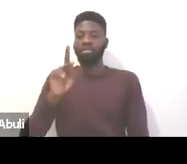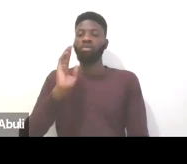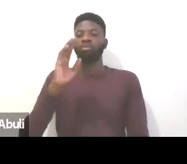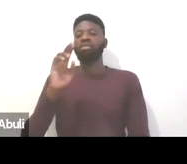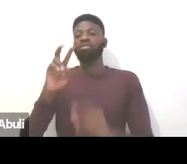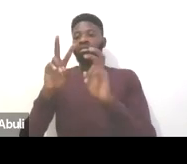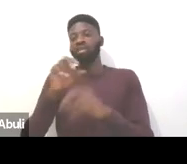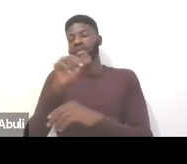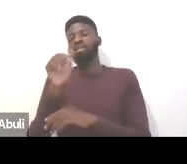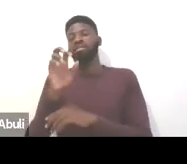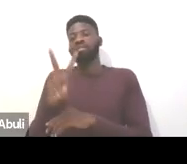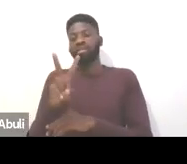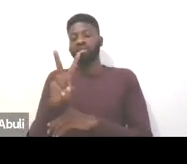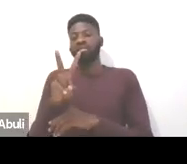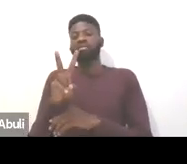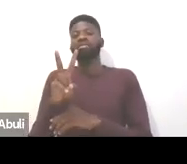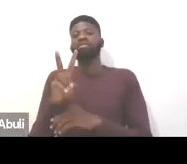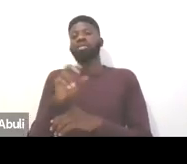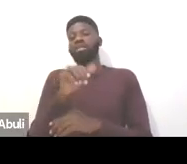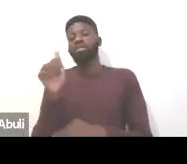let Laura just speak.